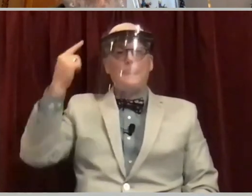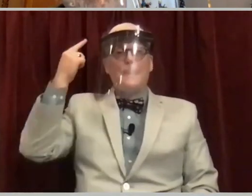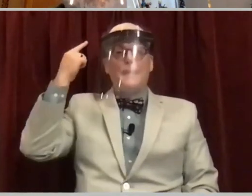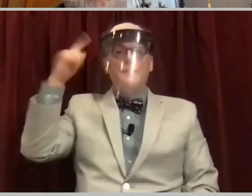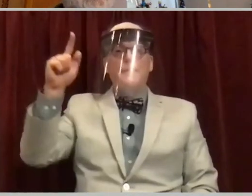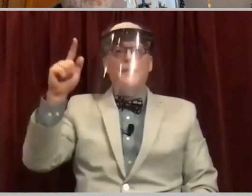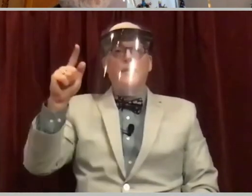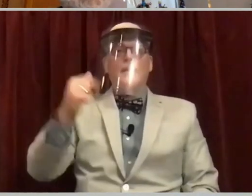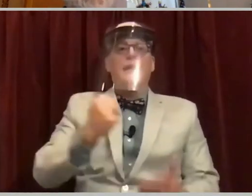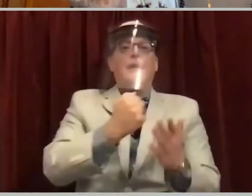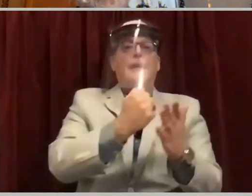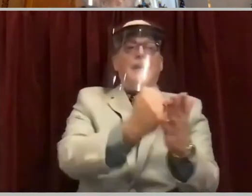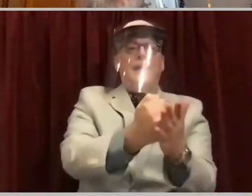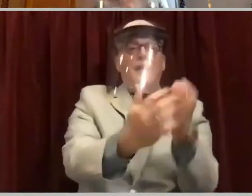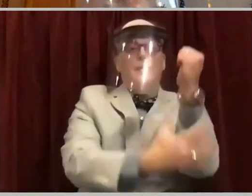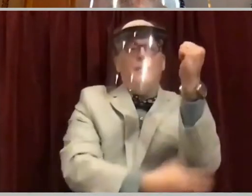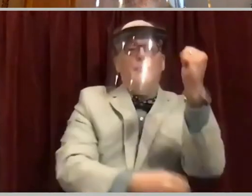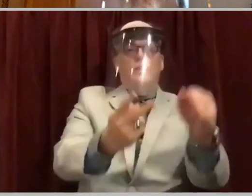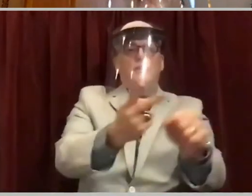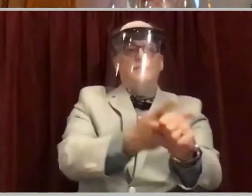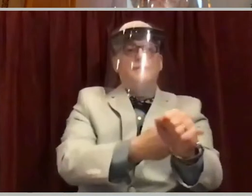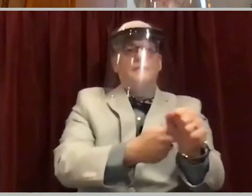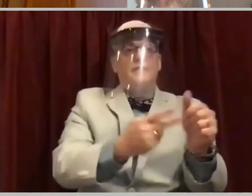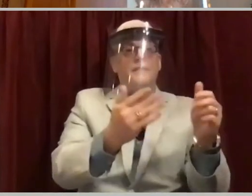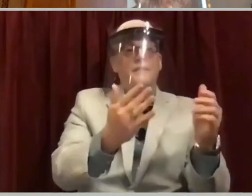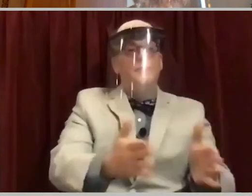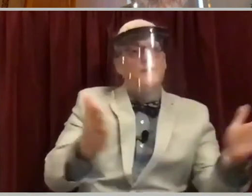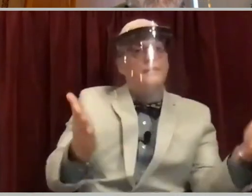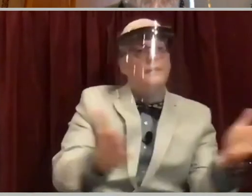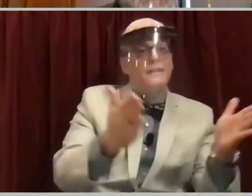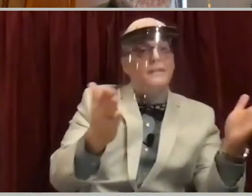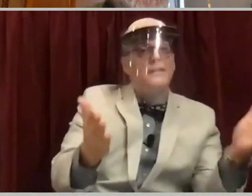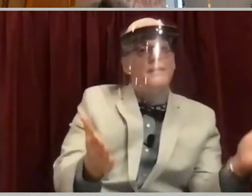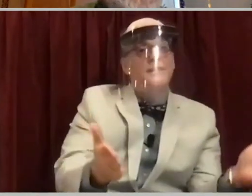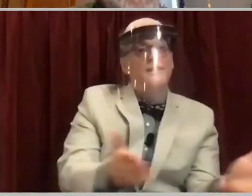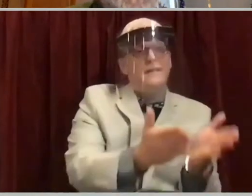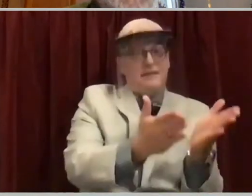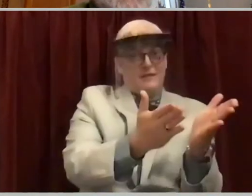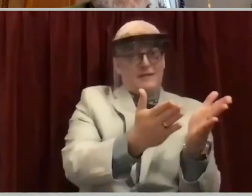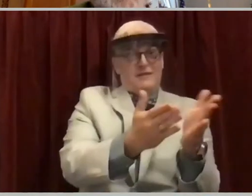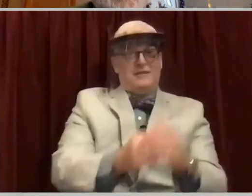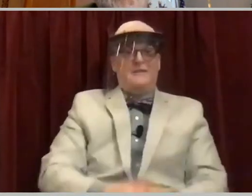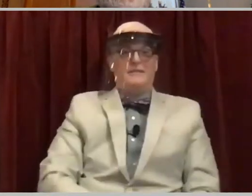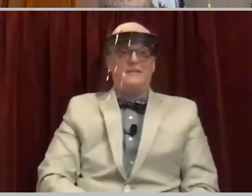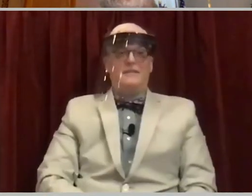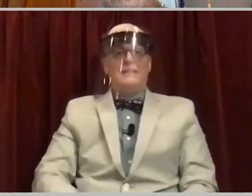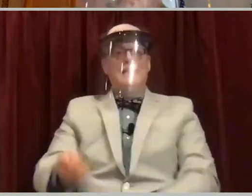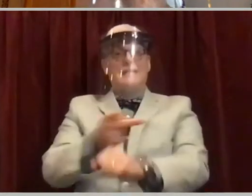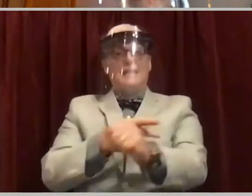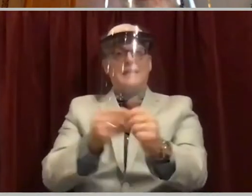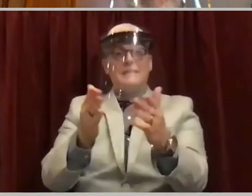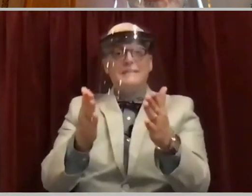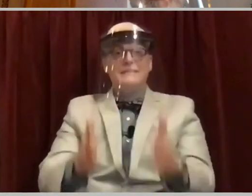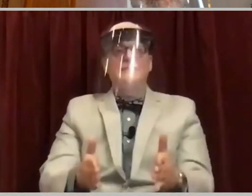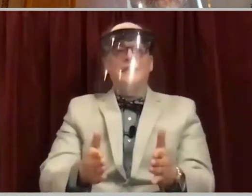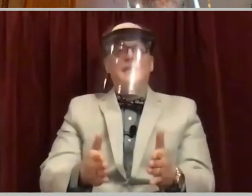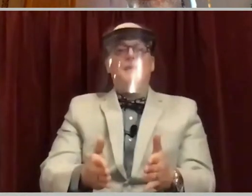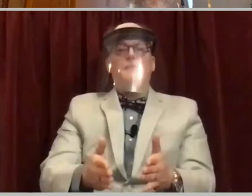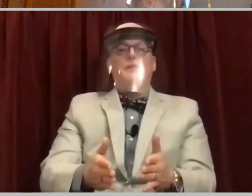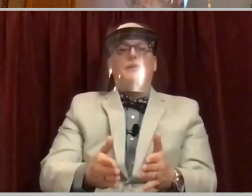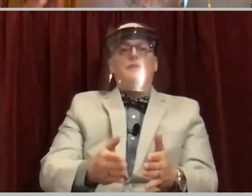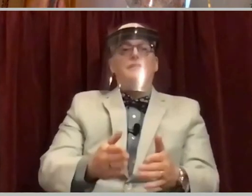to certain poor shepherds in fields as they